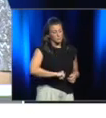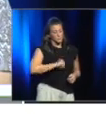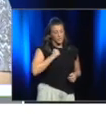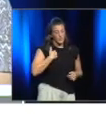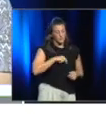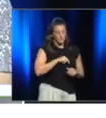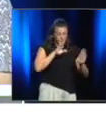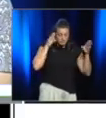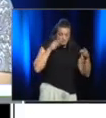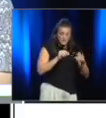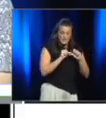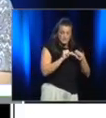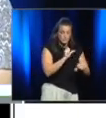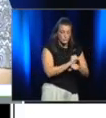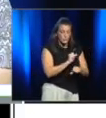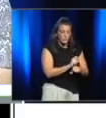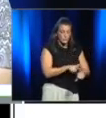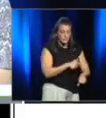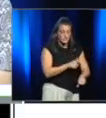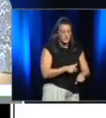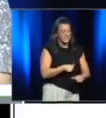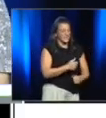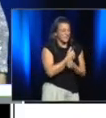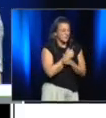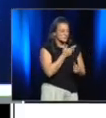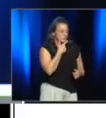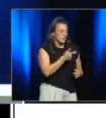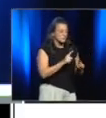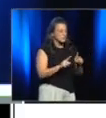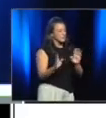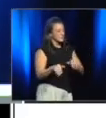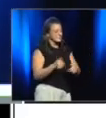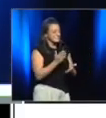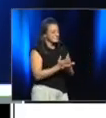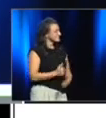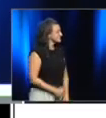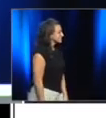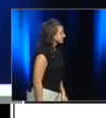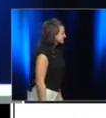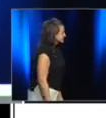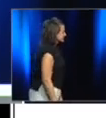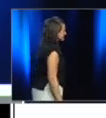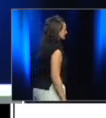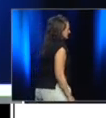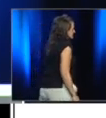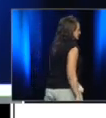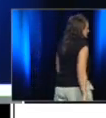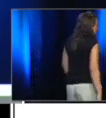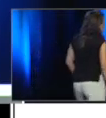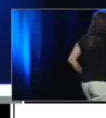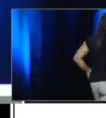long. Much as I love watching that, I'll kill it and we'll move on. So the work has,